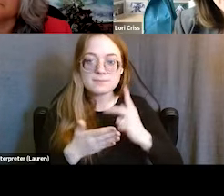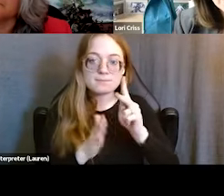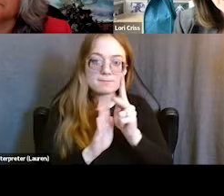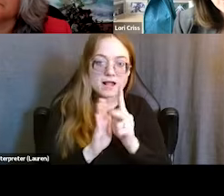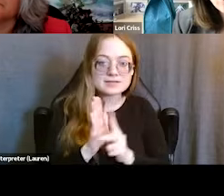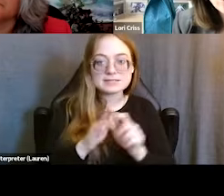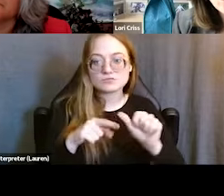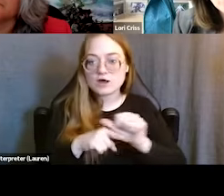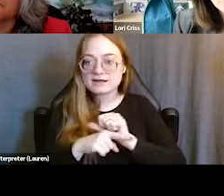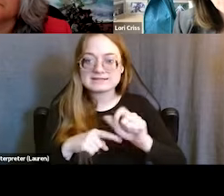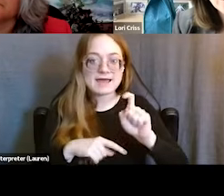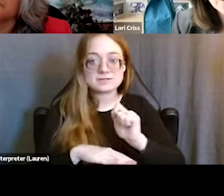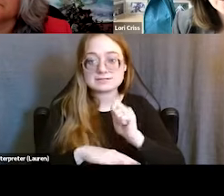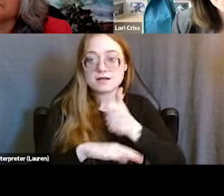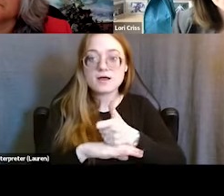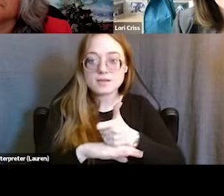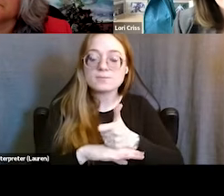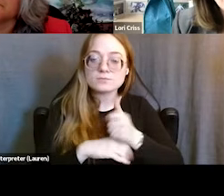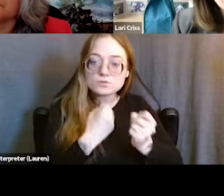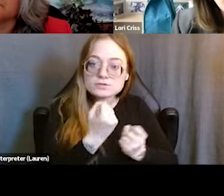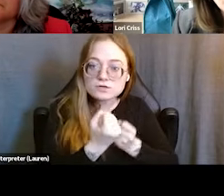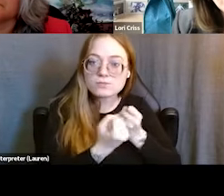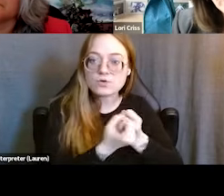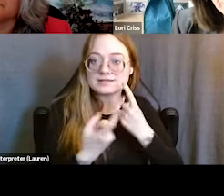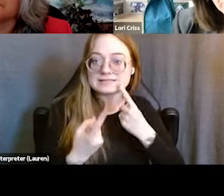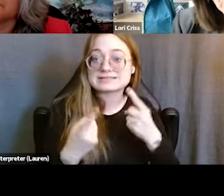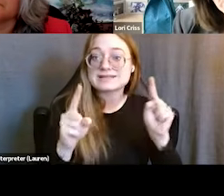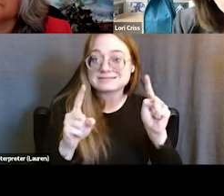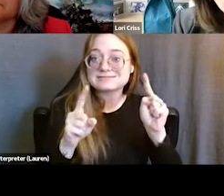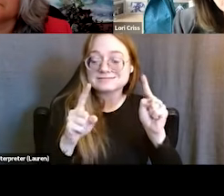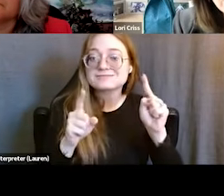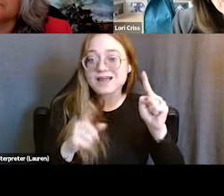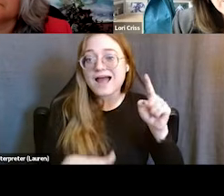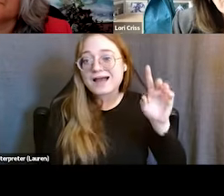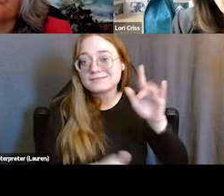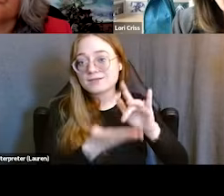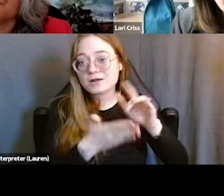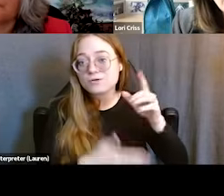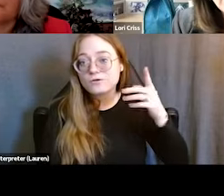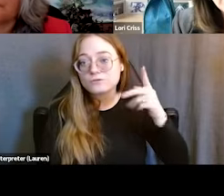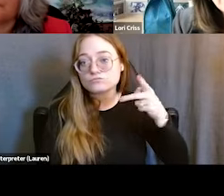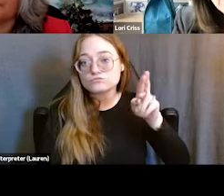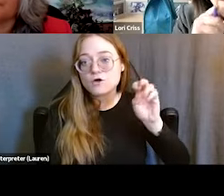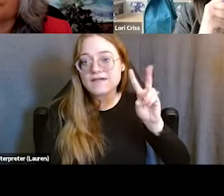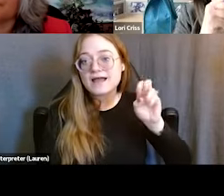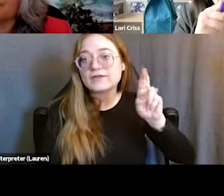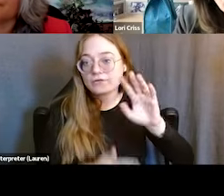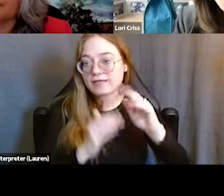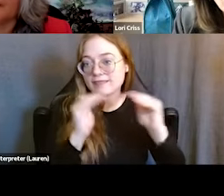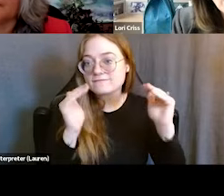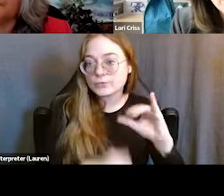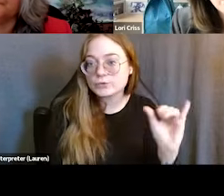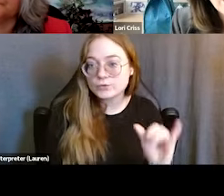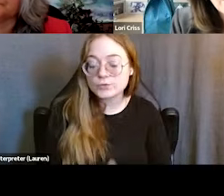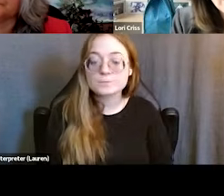in place to support success at the provider level. And so you can see some of that again here in terms